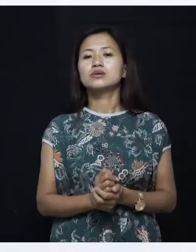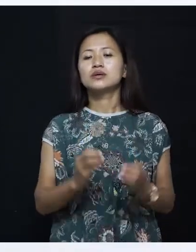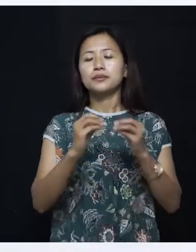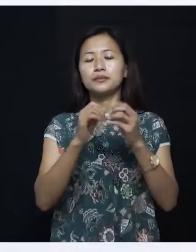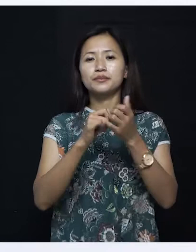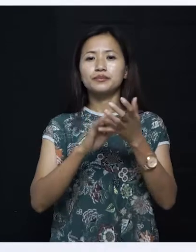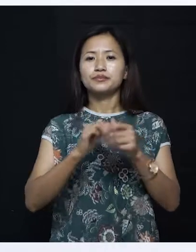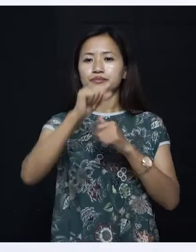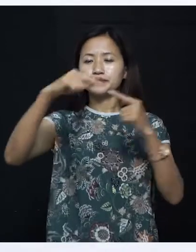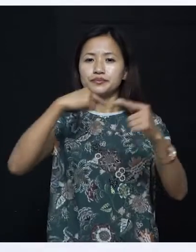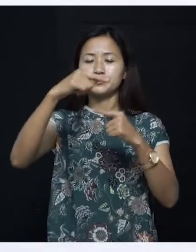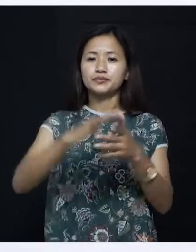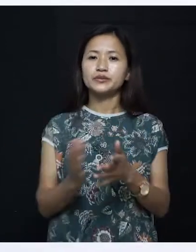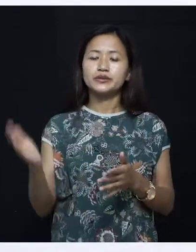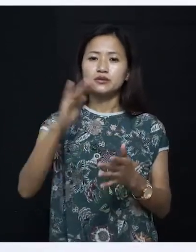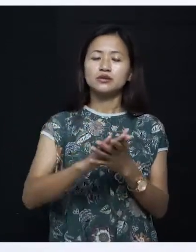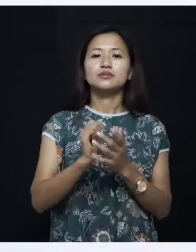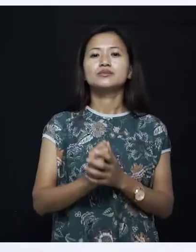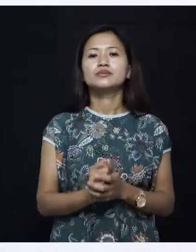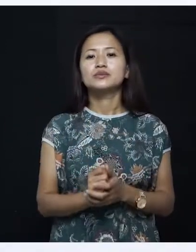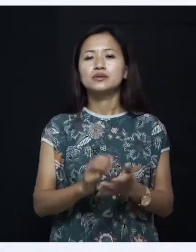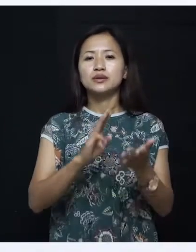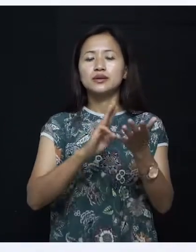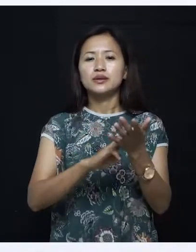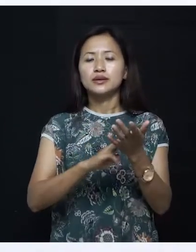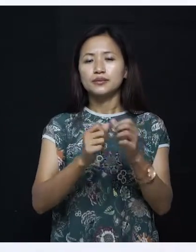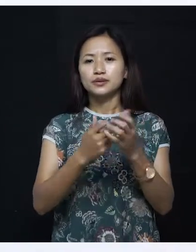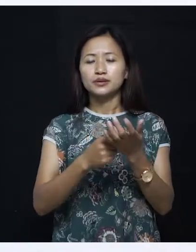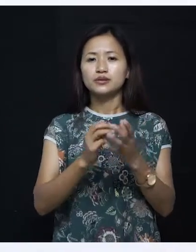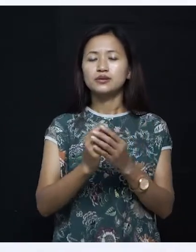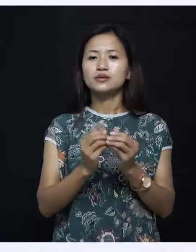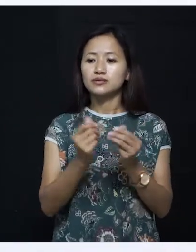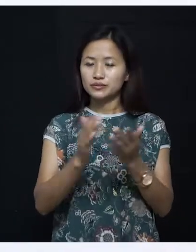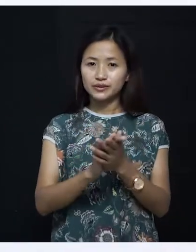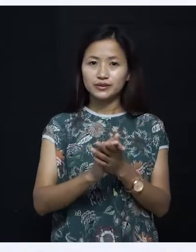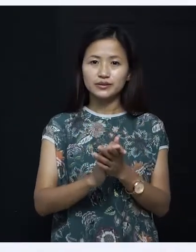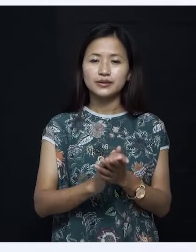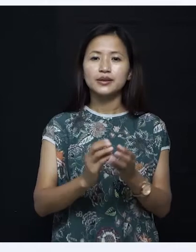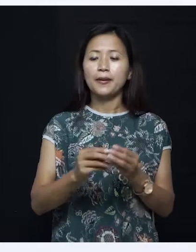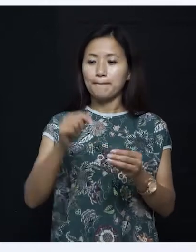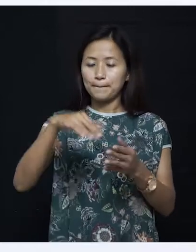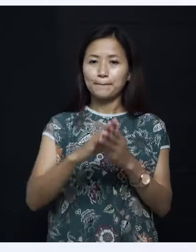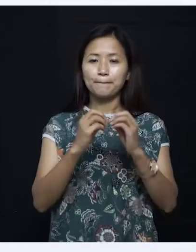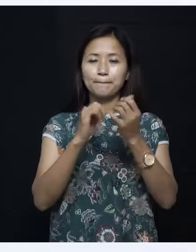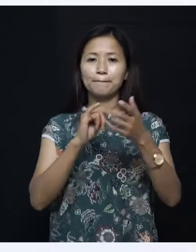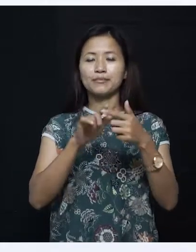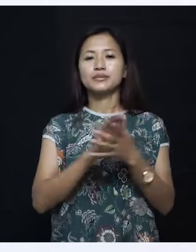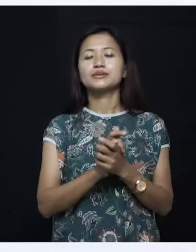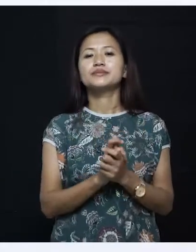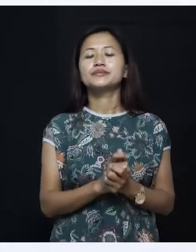industries. Okay, now let's come to this mineral base. Okay, mineral based